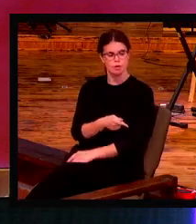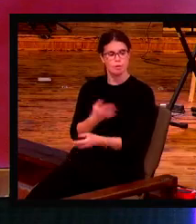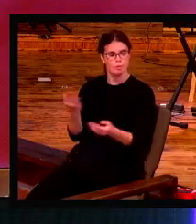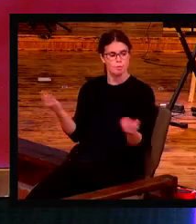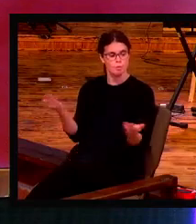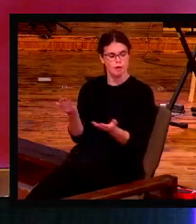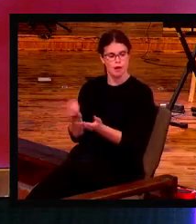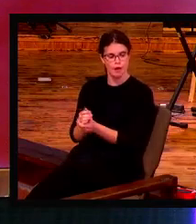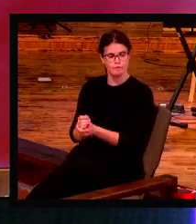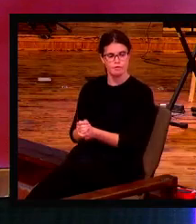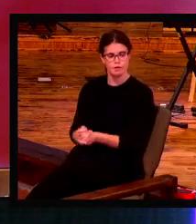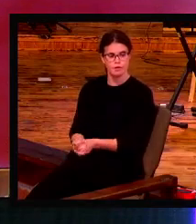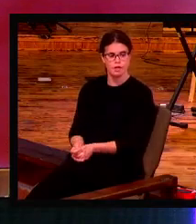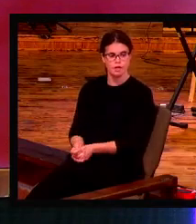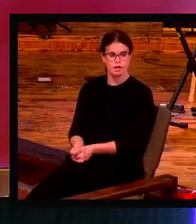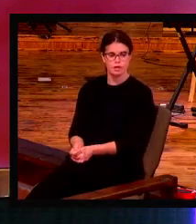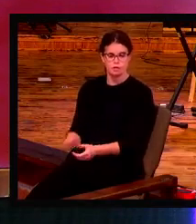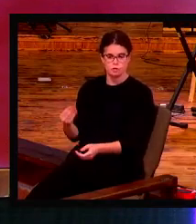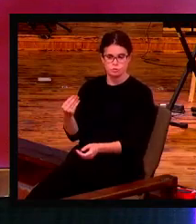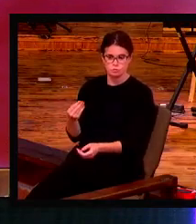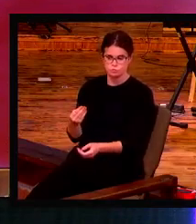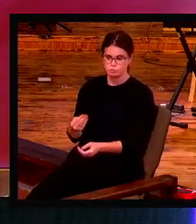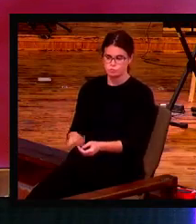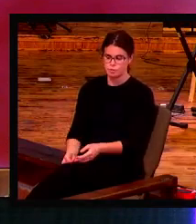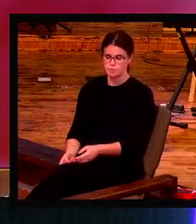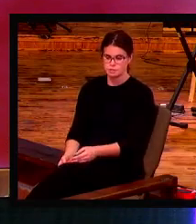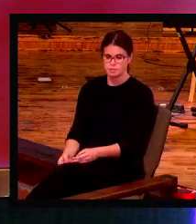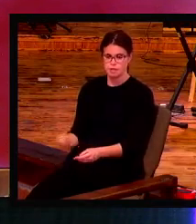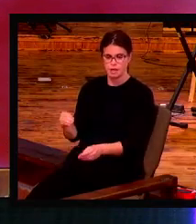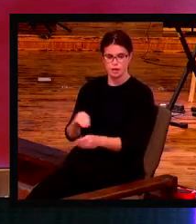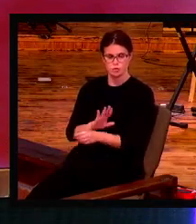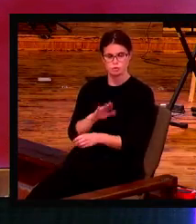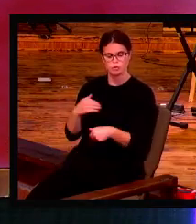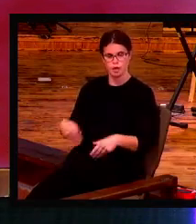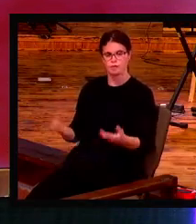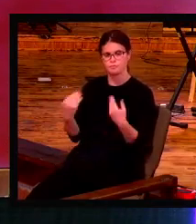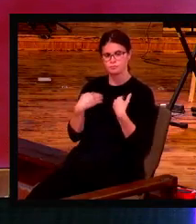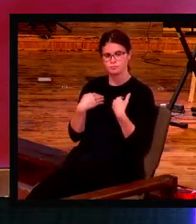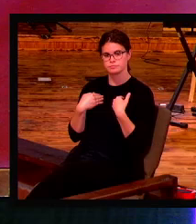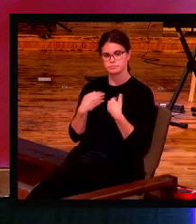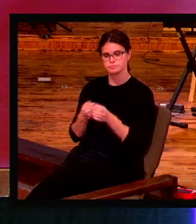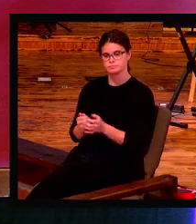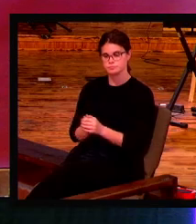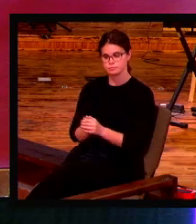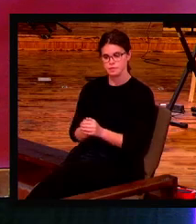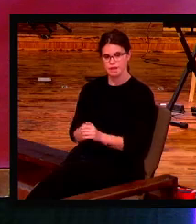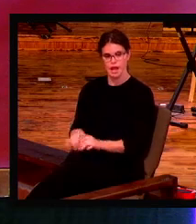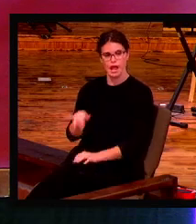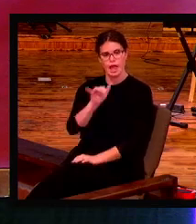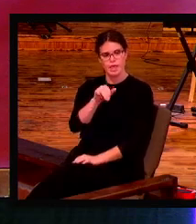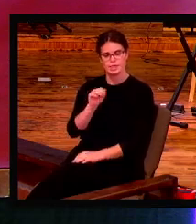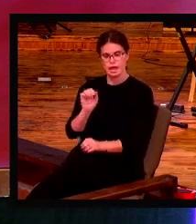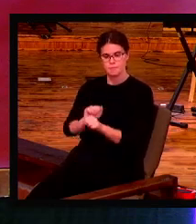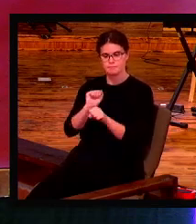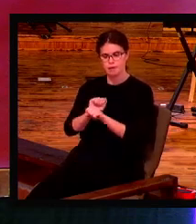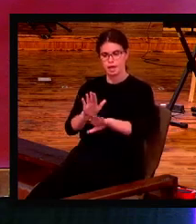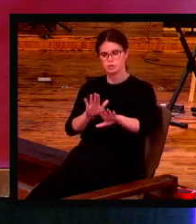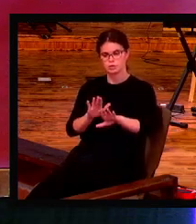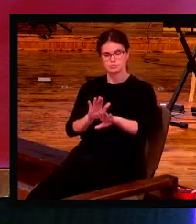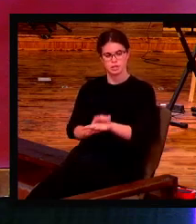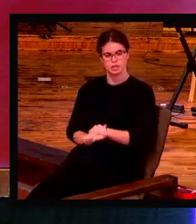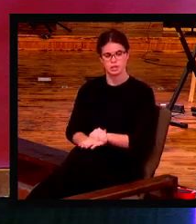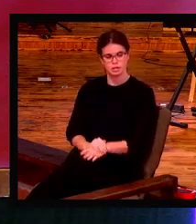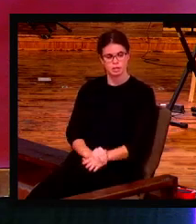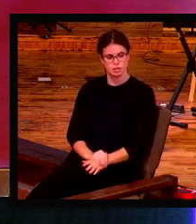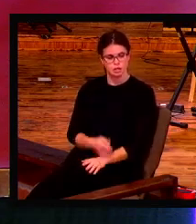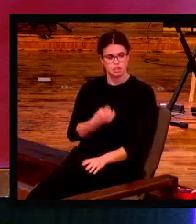could be reconciling a relationship. It could be you having the prodigal come back home. It could be you receiving healing from